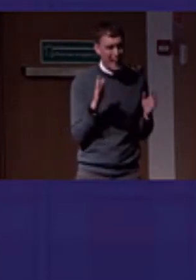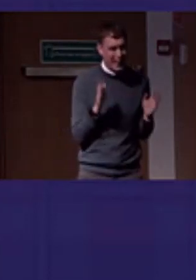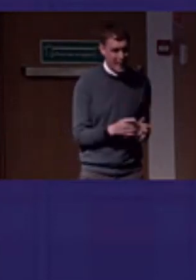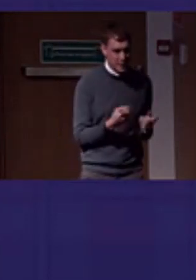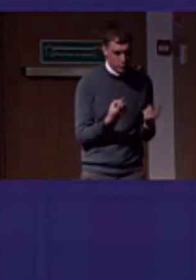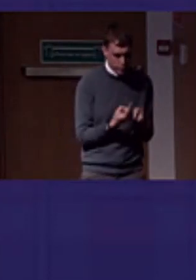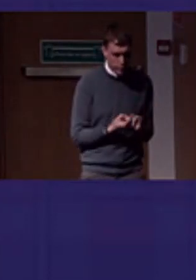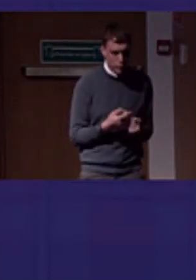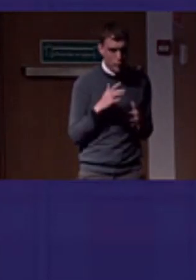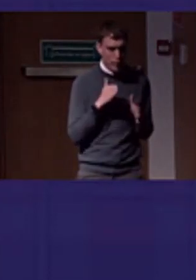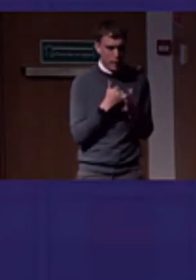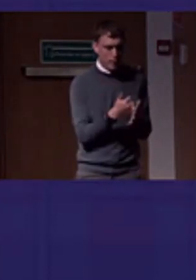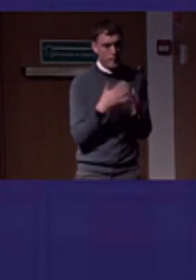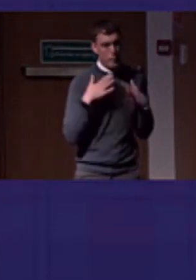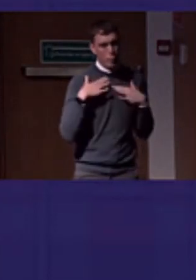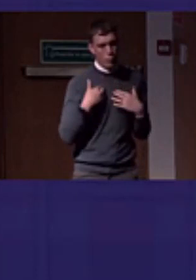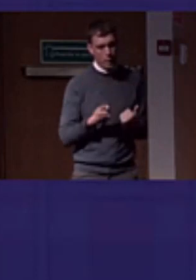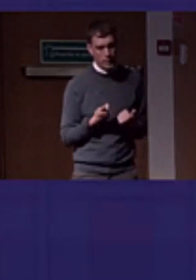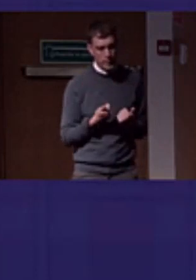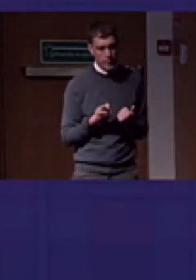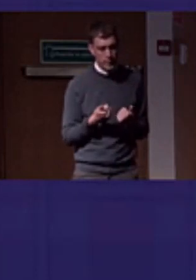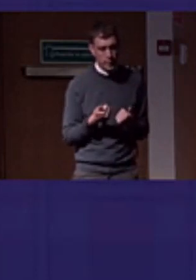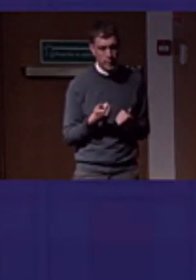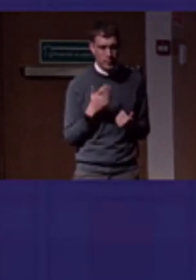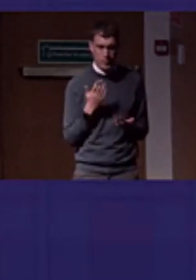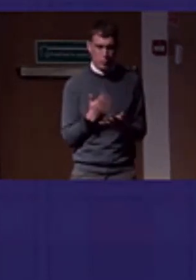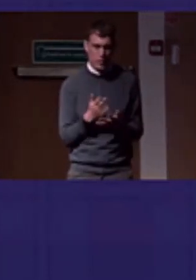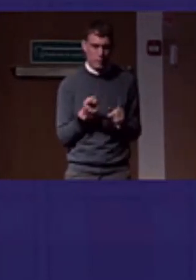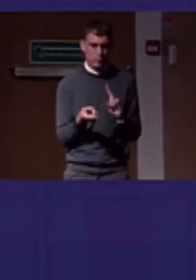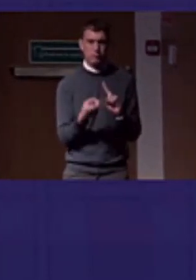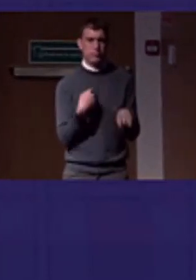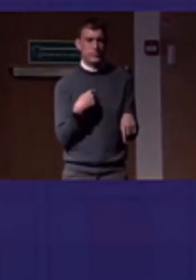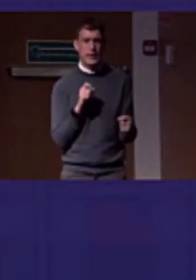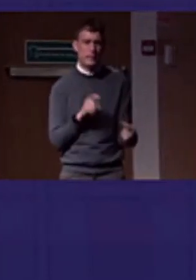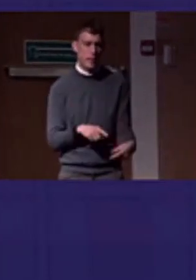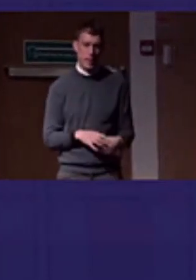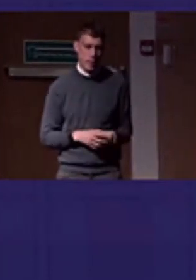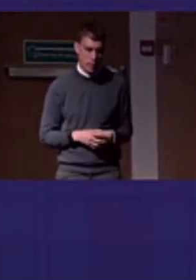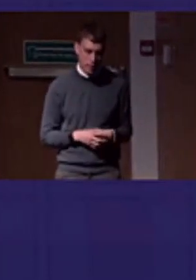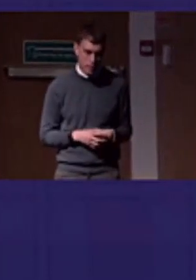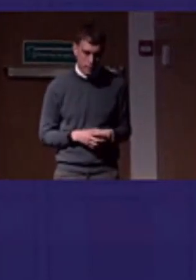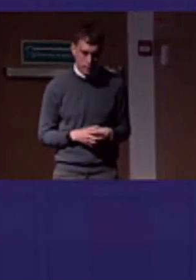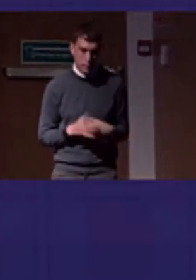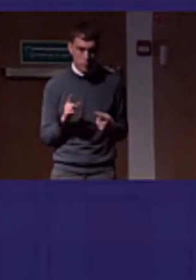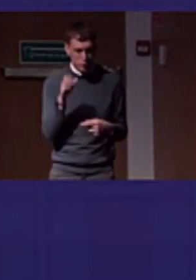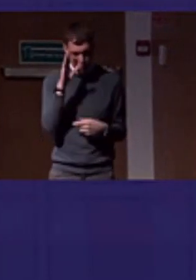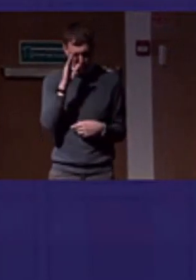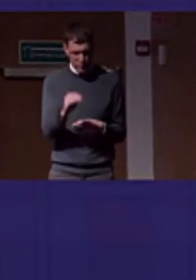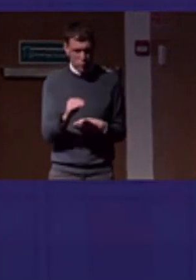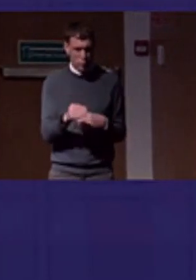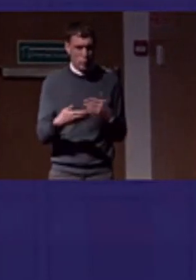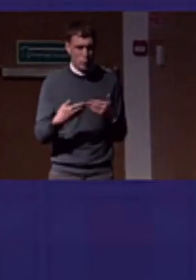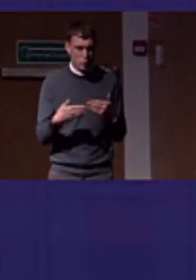with your well-being / mental health? You don't need to answer me right now, but just so you know, the door is open.